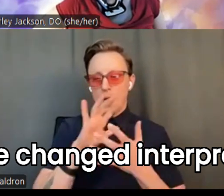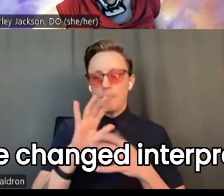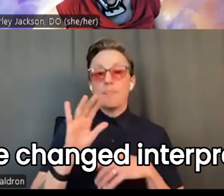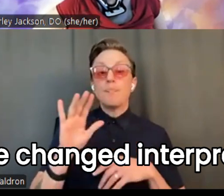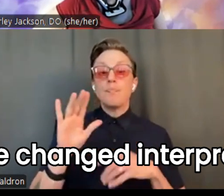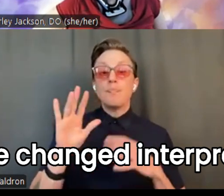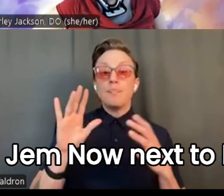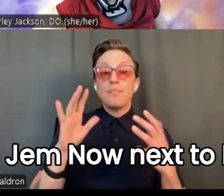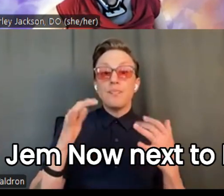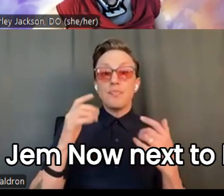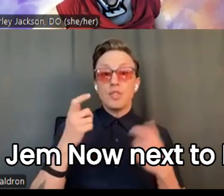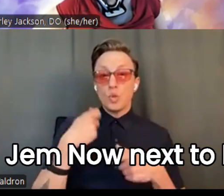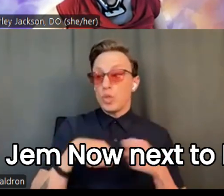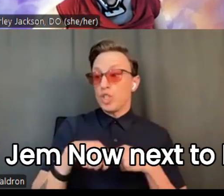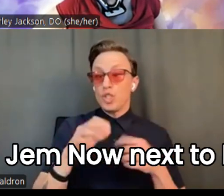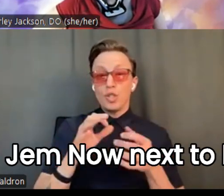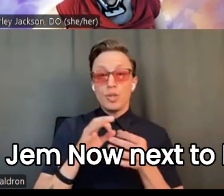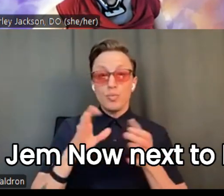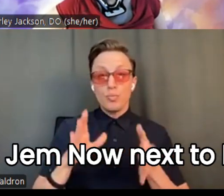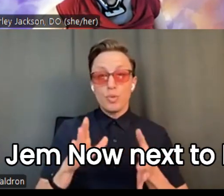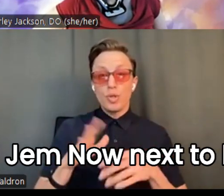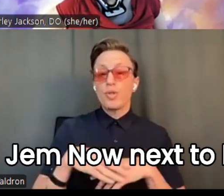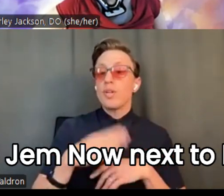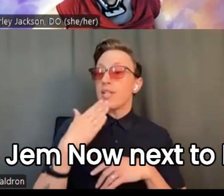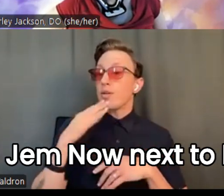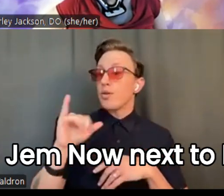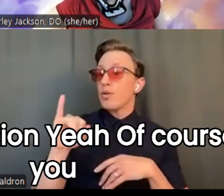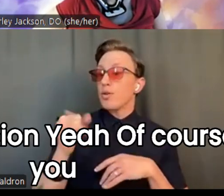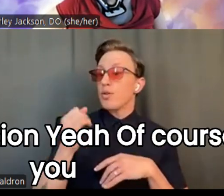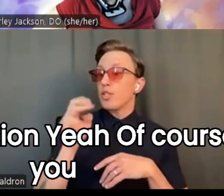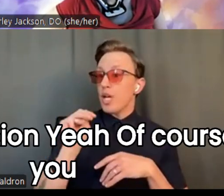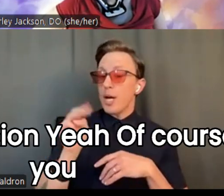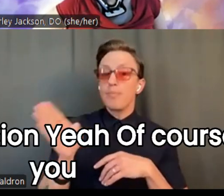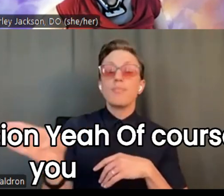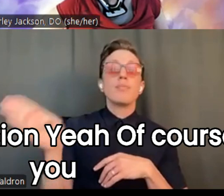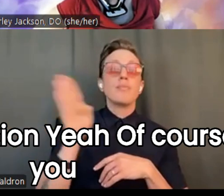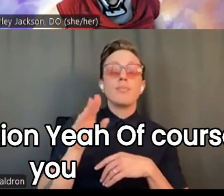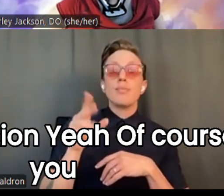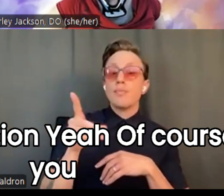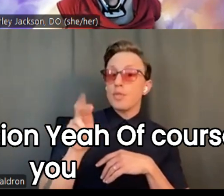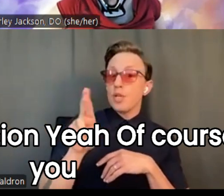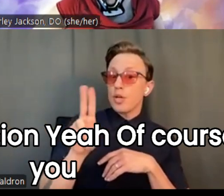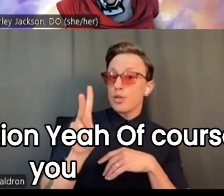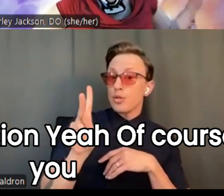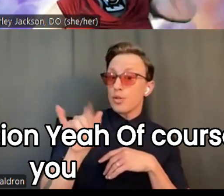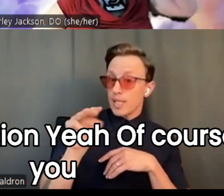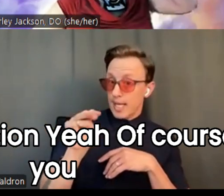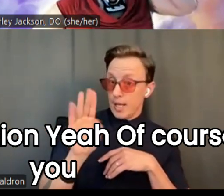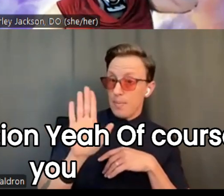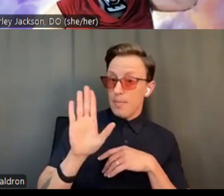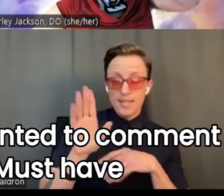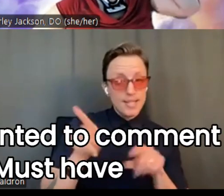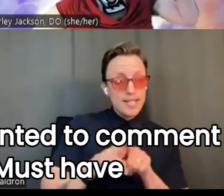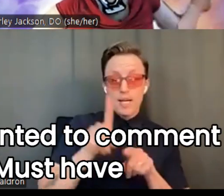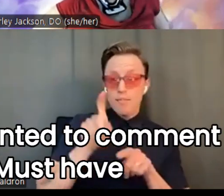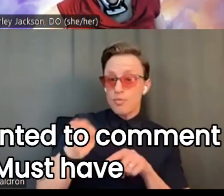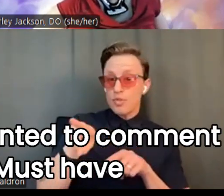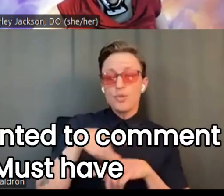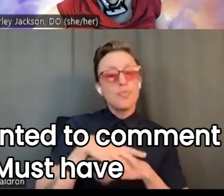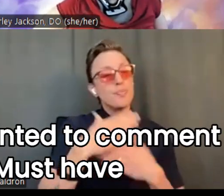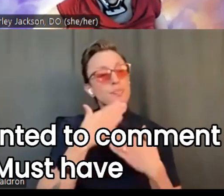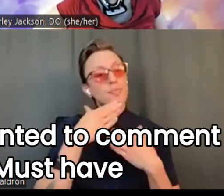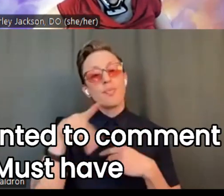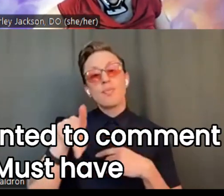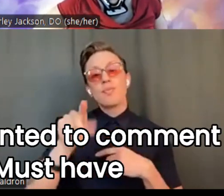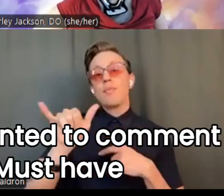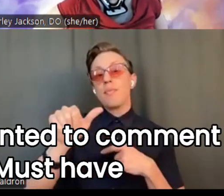changed interpreters, and thank you, Jim. Now next to Dr. Kim for the question. Yeah, of course. Thank you. Paige, I just